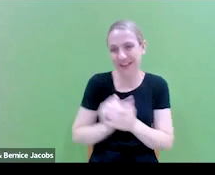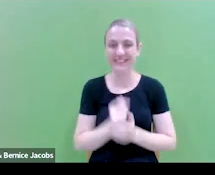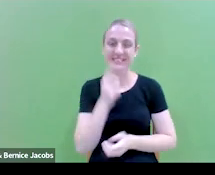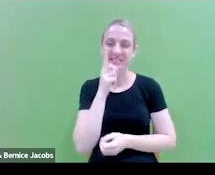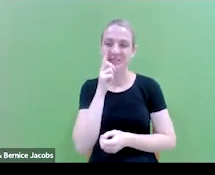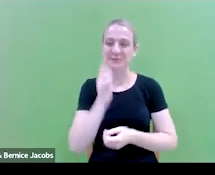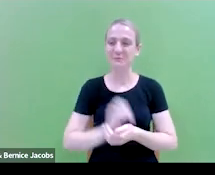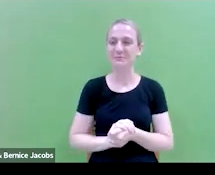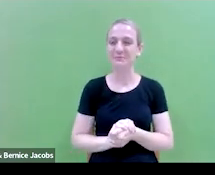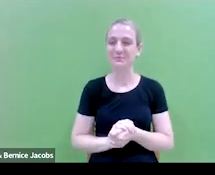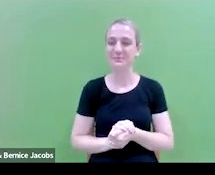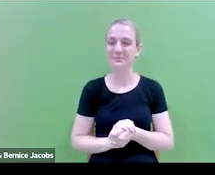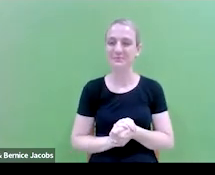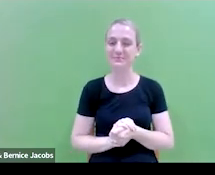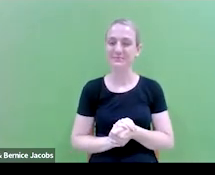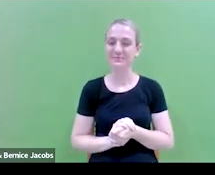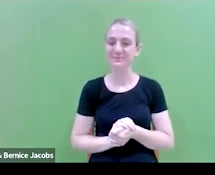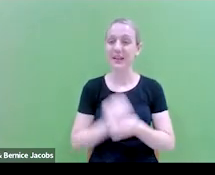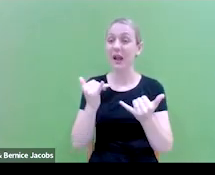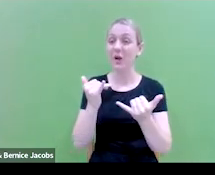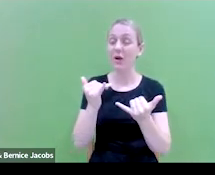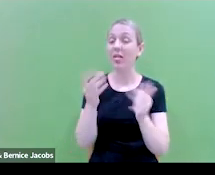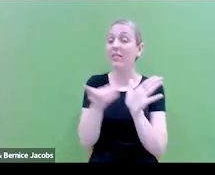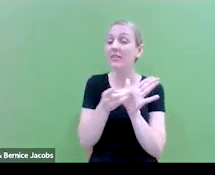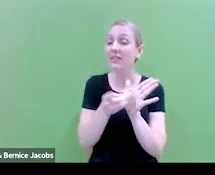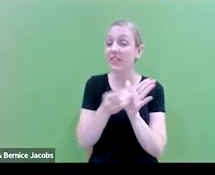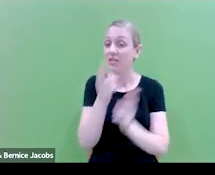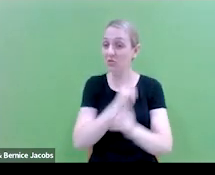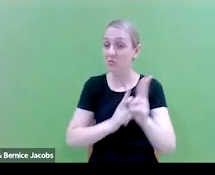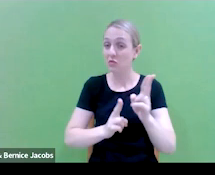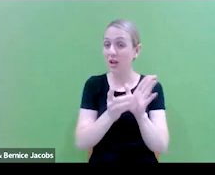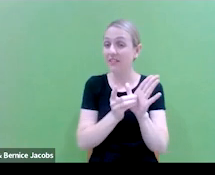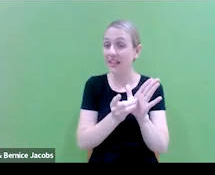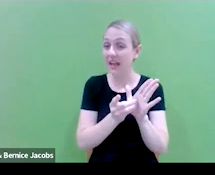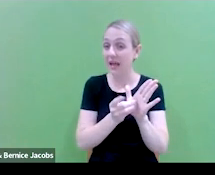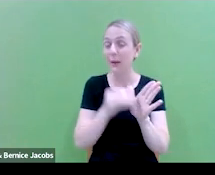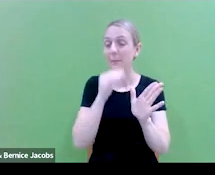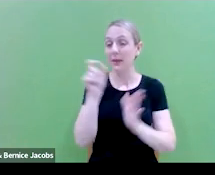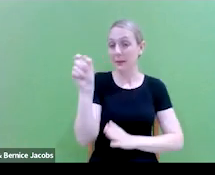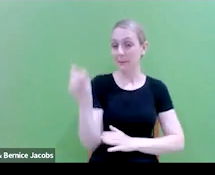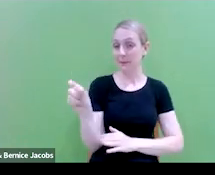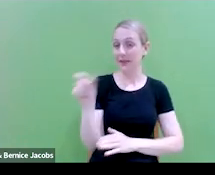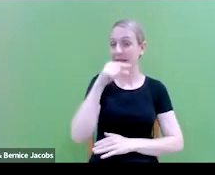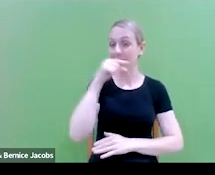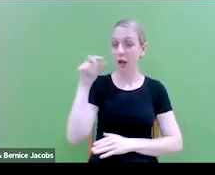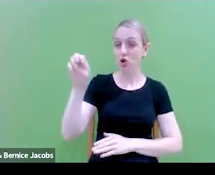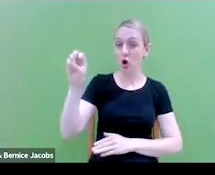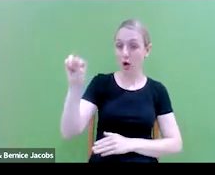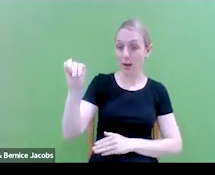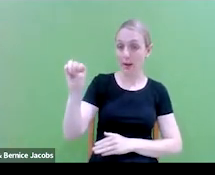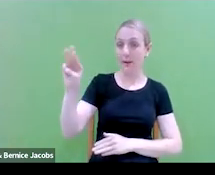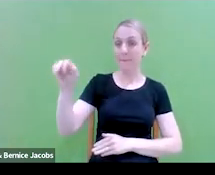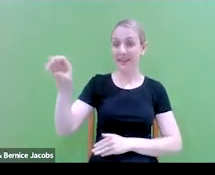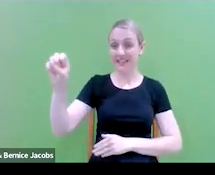So the definition of universal design was defined by a gentleman by the name of Ron Mace, who worked as